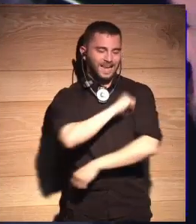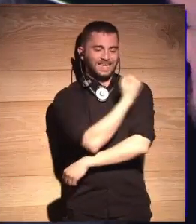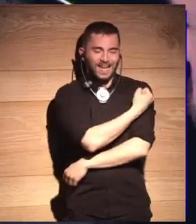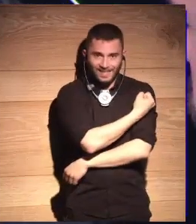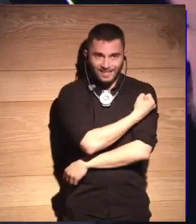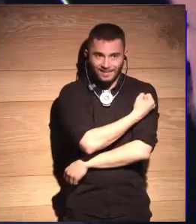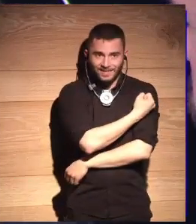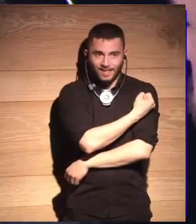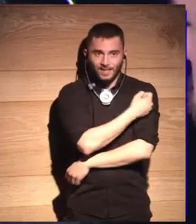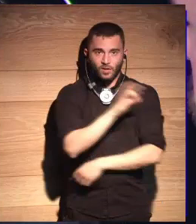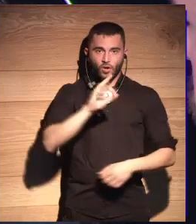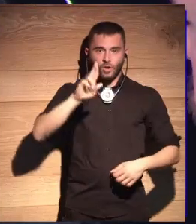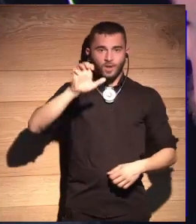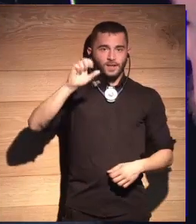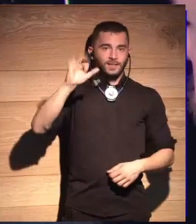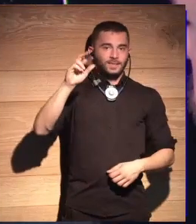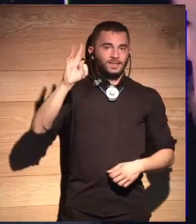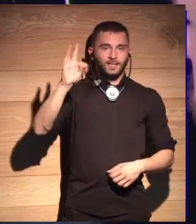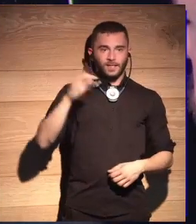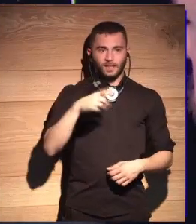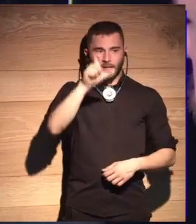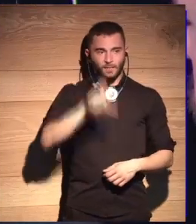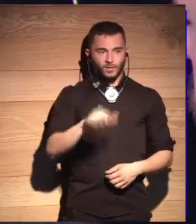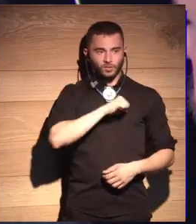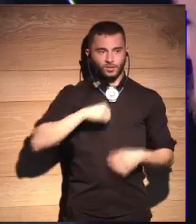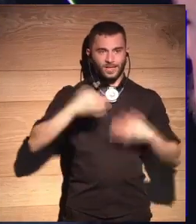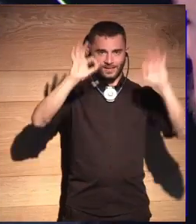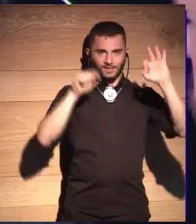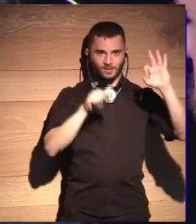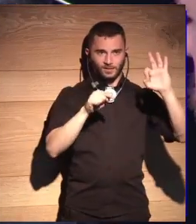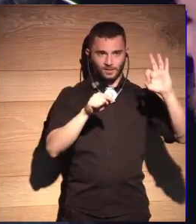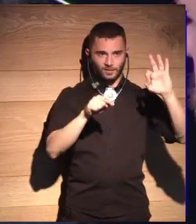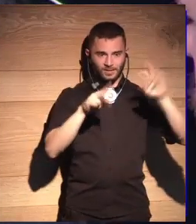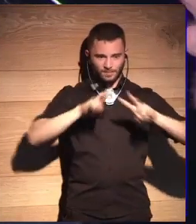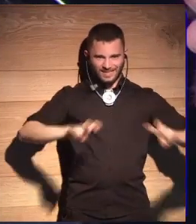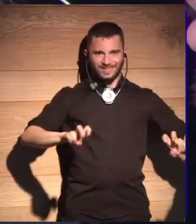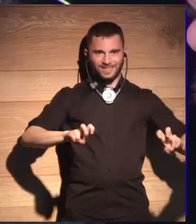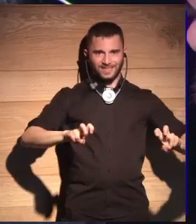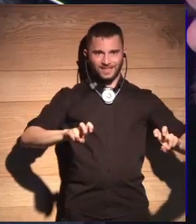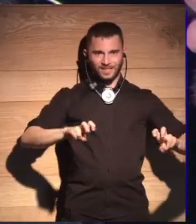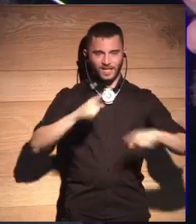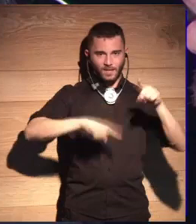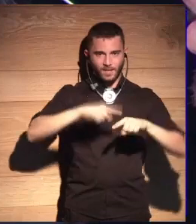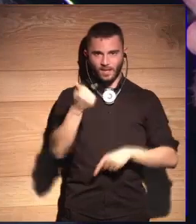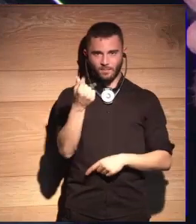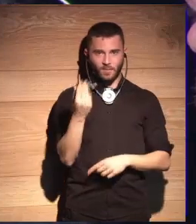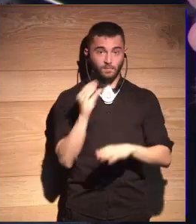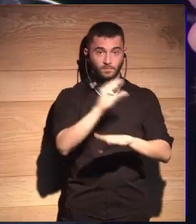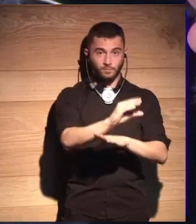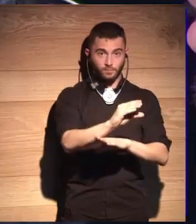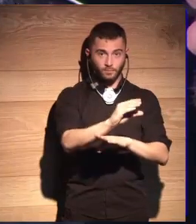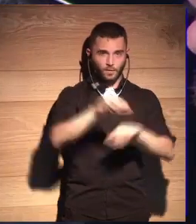be able to do it. Maybe they have to register that intention or something, and